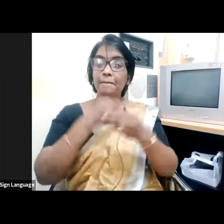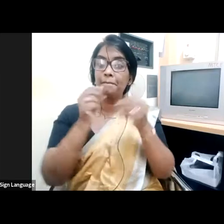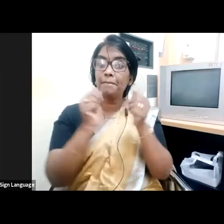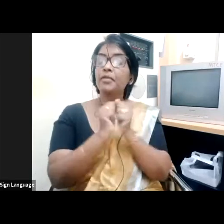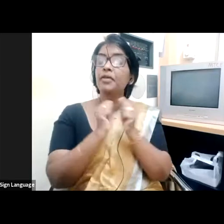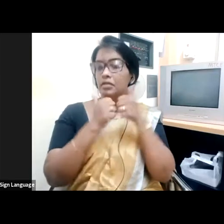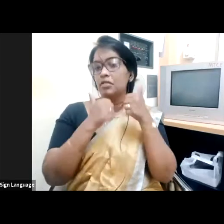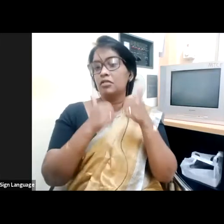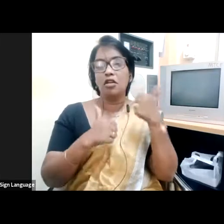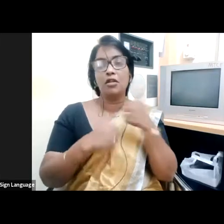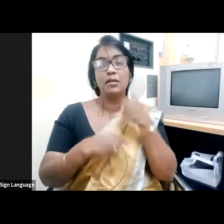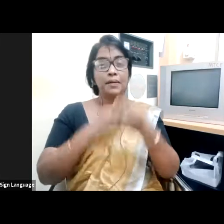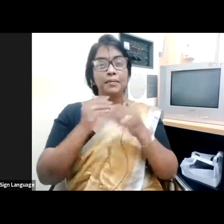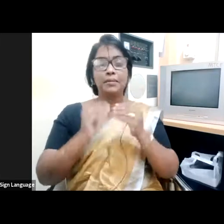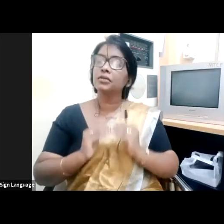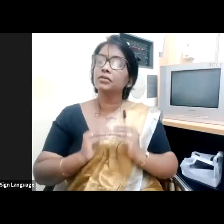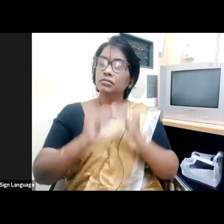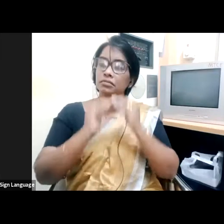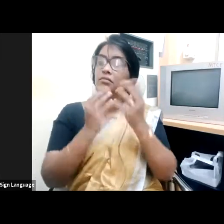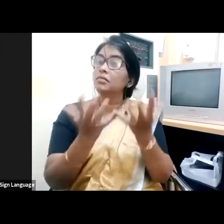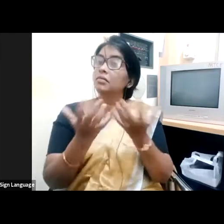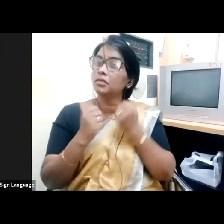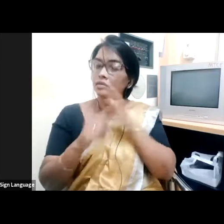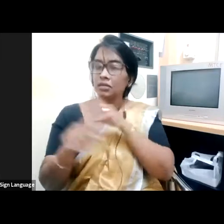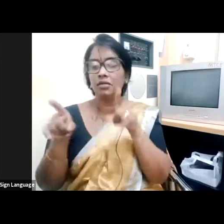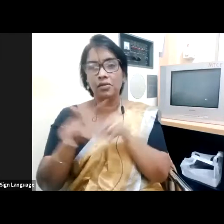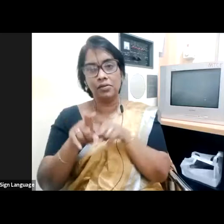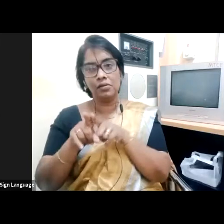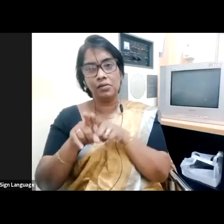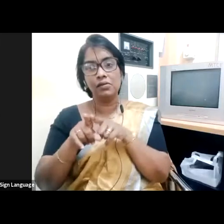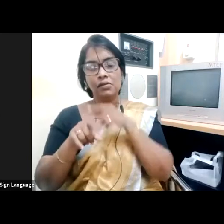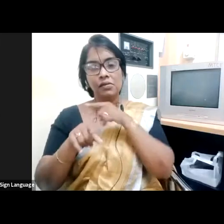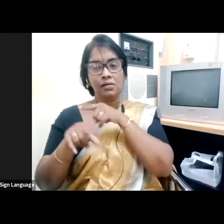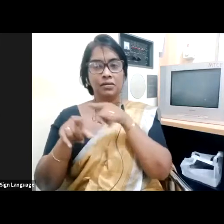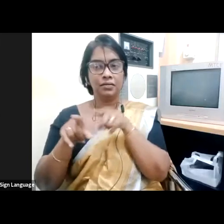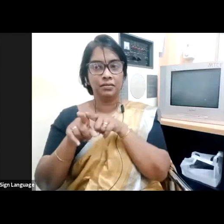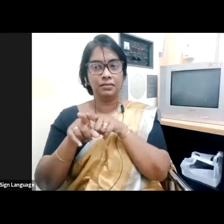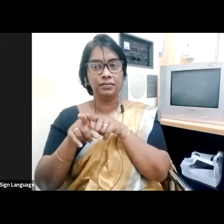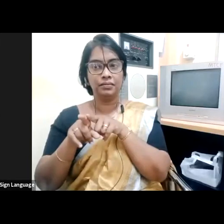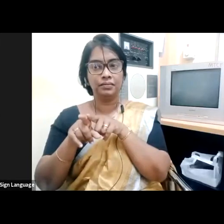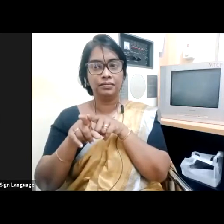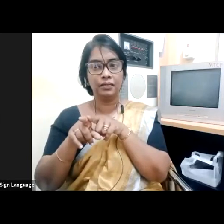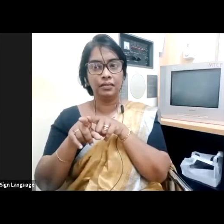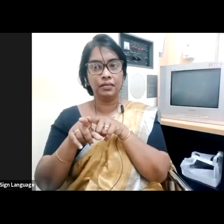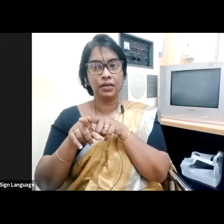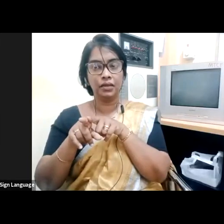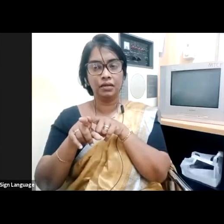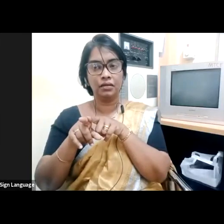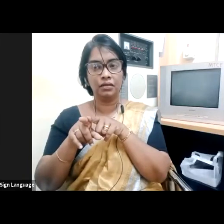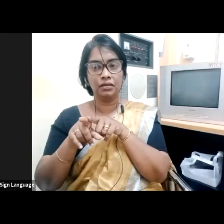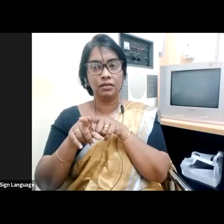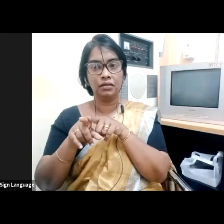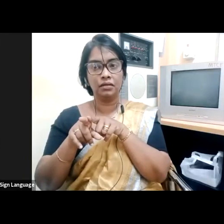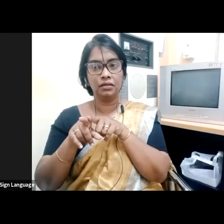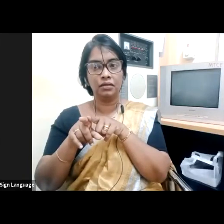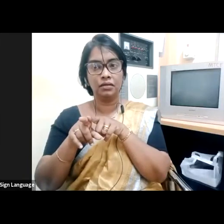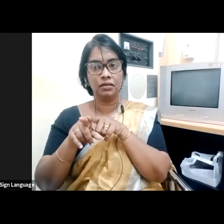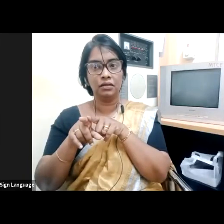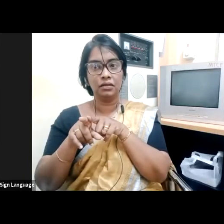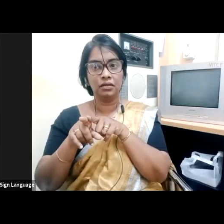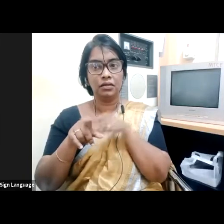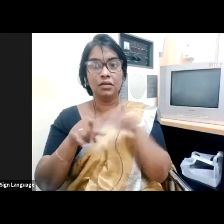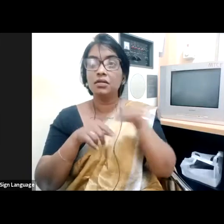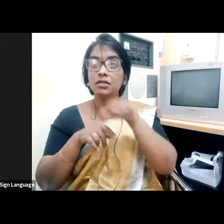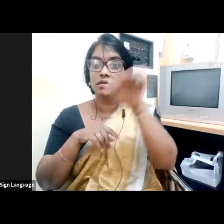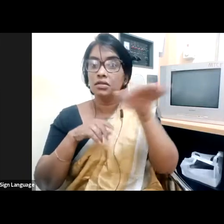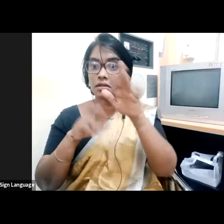business has to be present at the table where societal issues are being addressed. Business